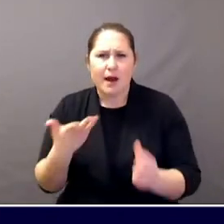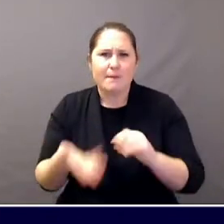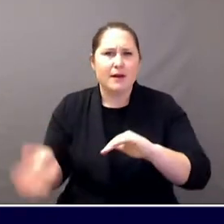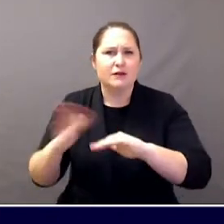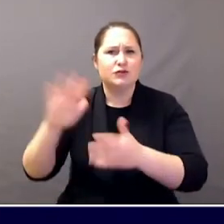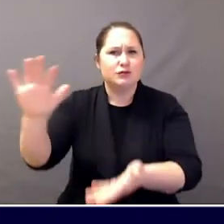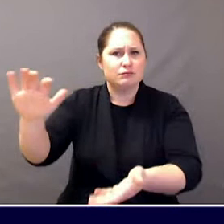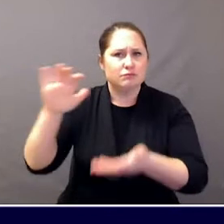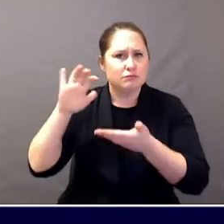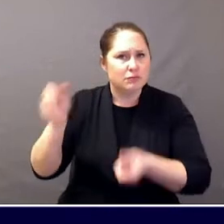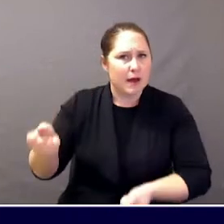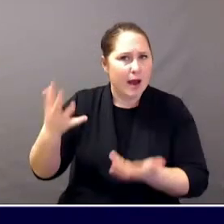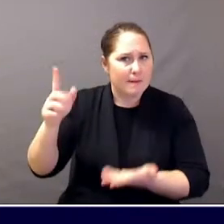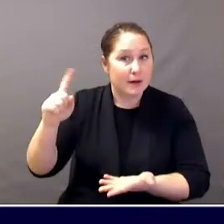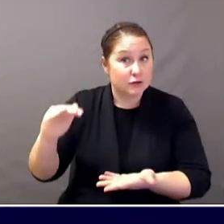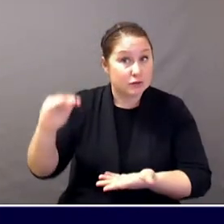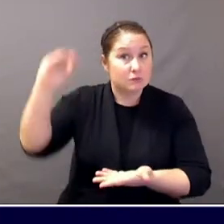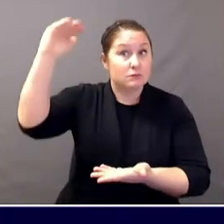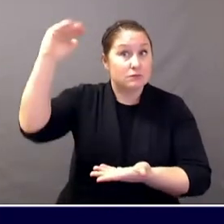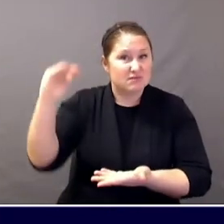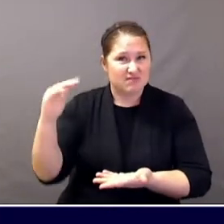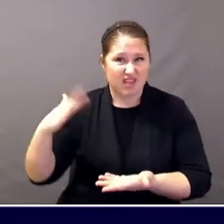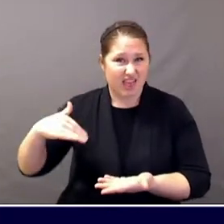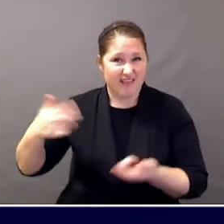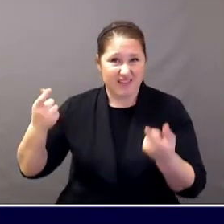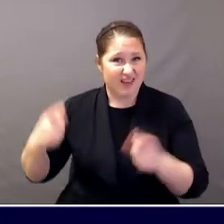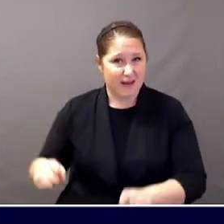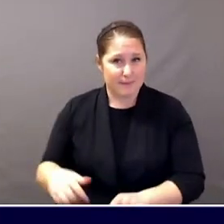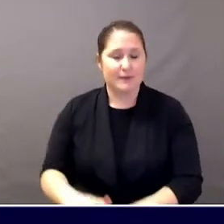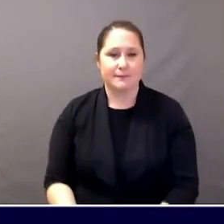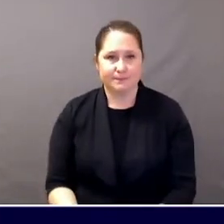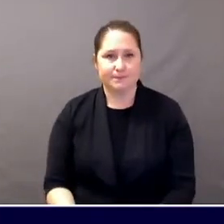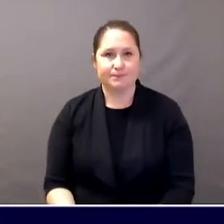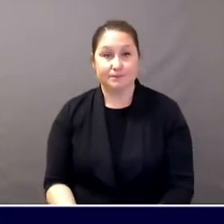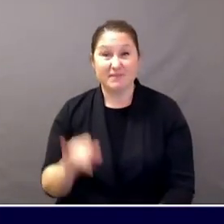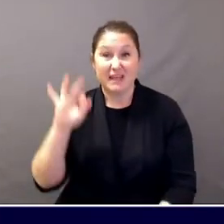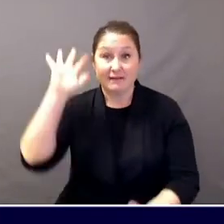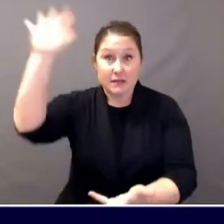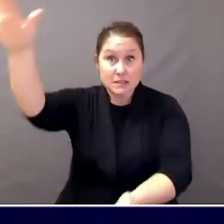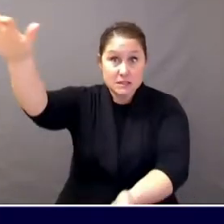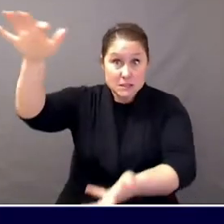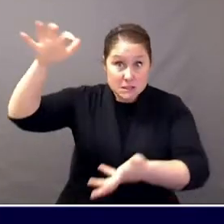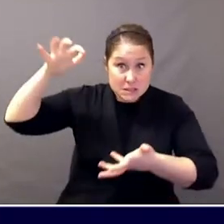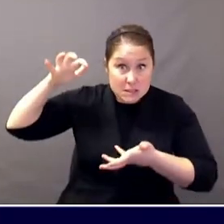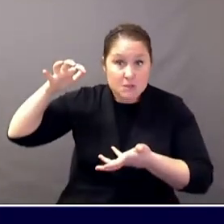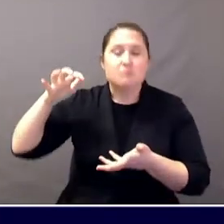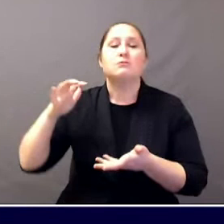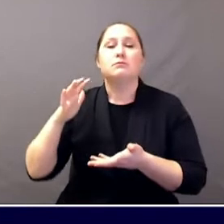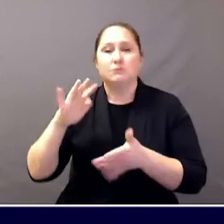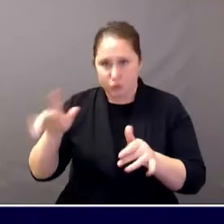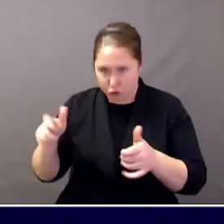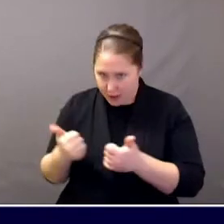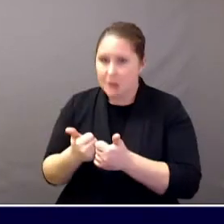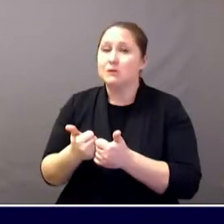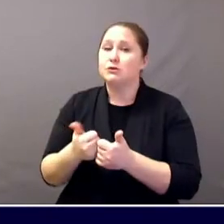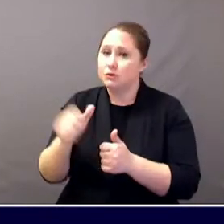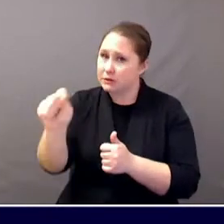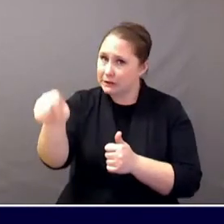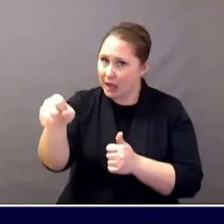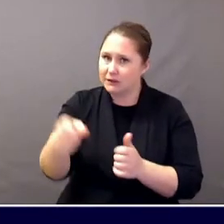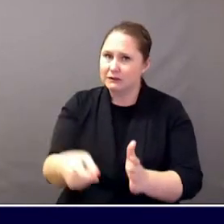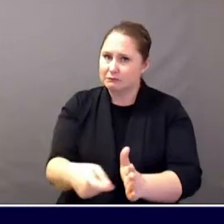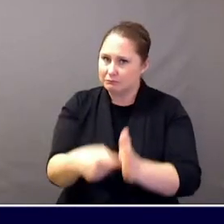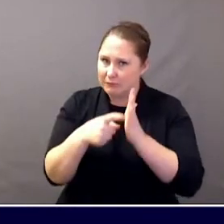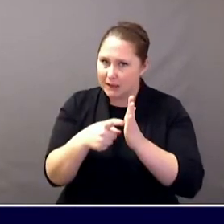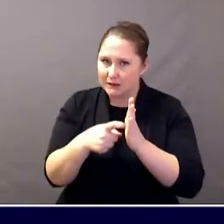like. As of right now, it hasn't started happening. It would present some challenges for us to make sure that we on our end could account for those